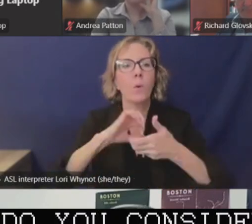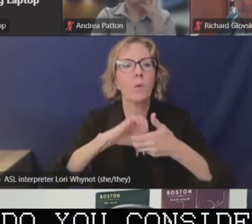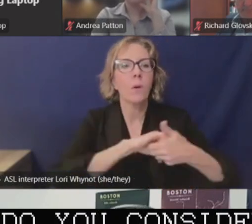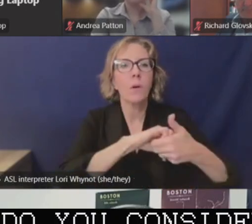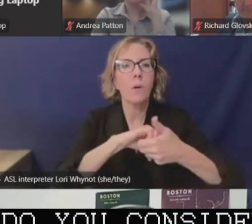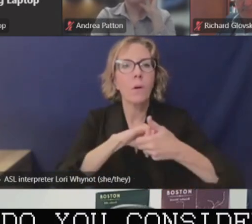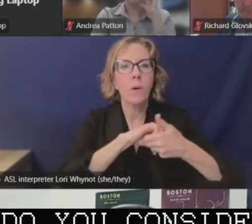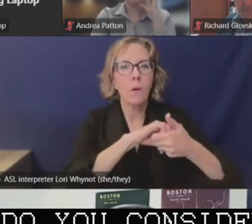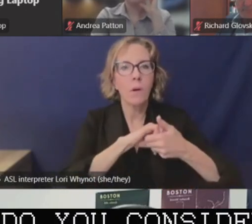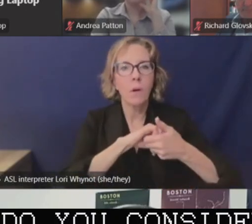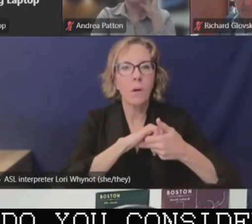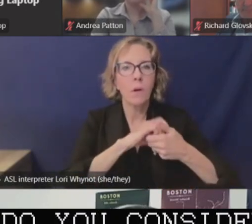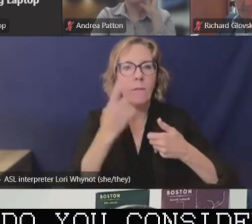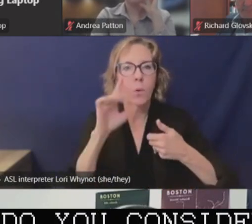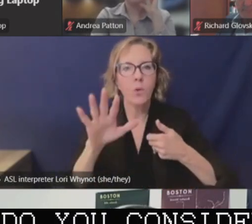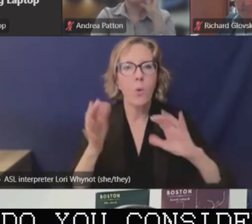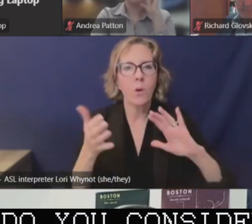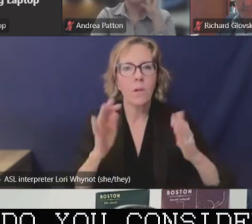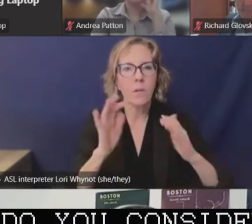the comparisons?